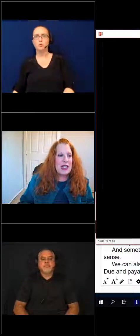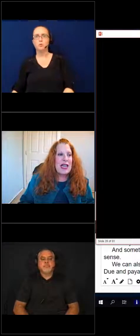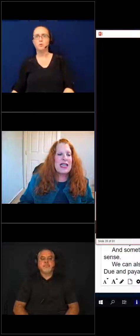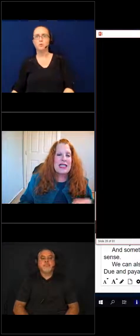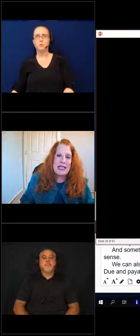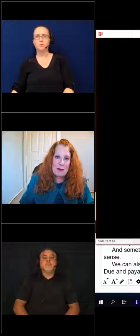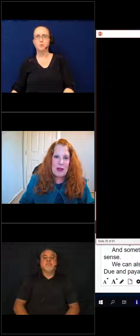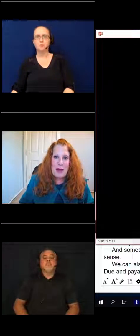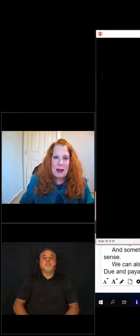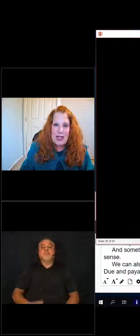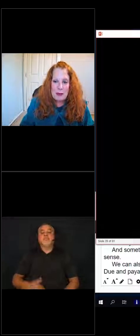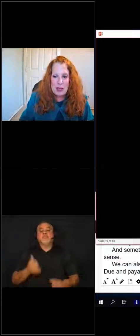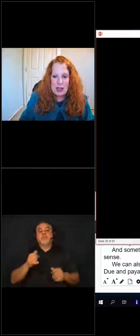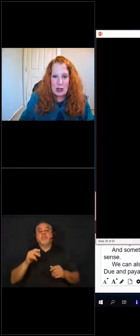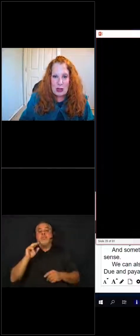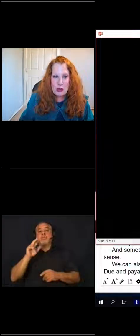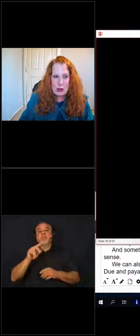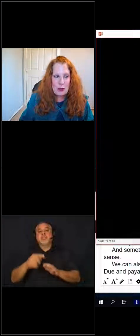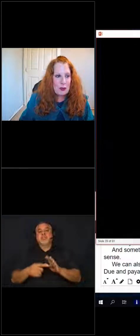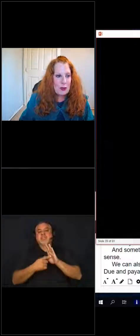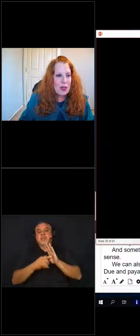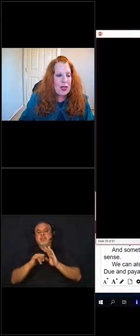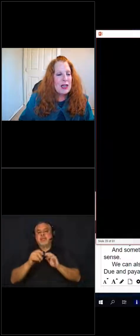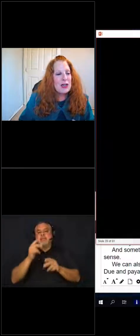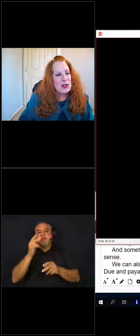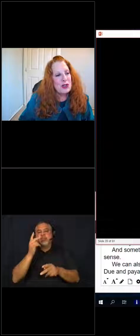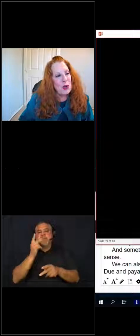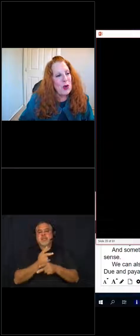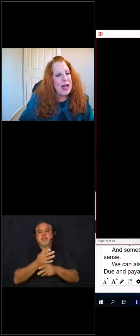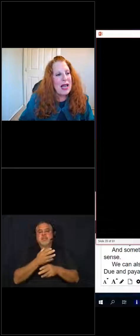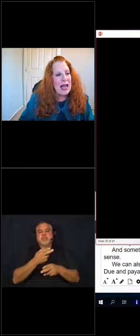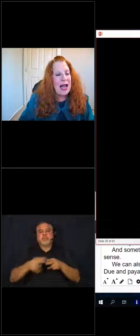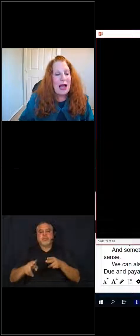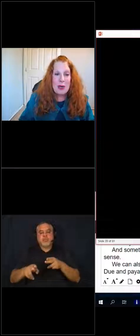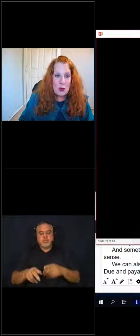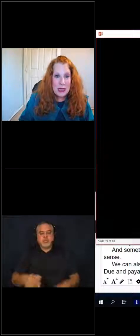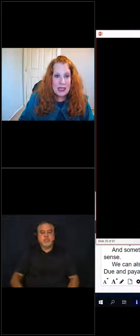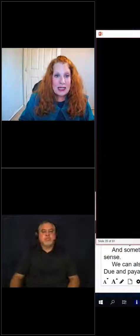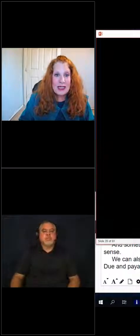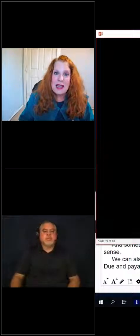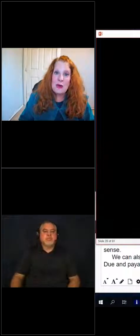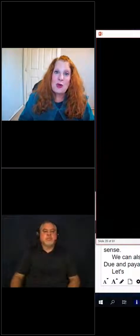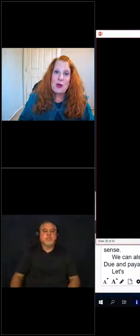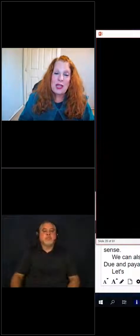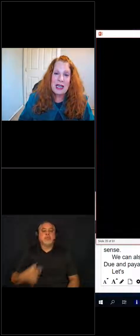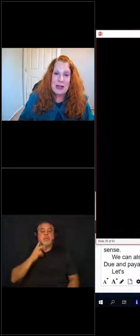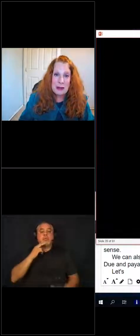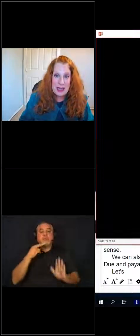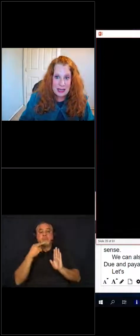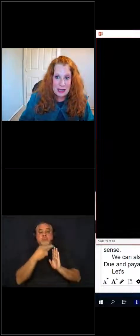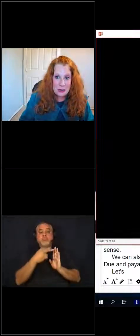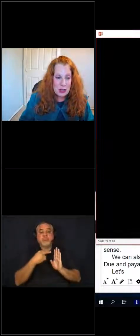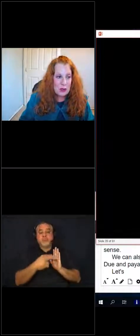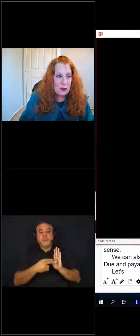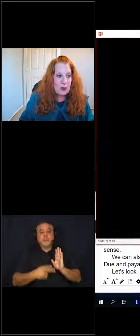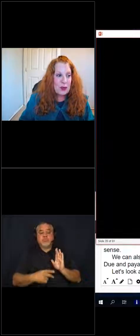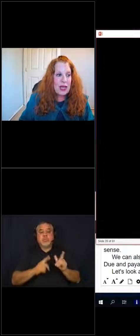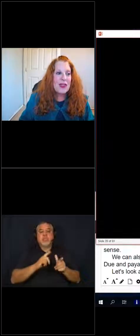let's look at an example about keeping things short. So I'm going to read this and then we'll look at it in plain